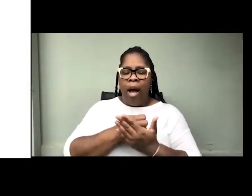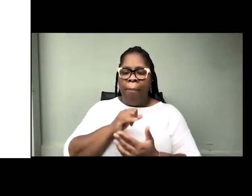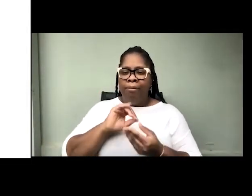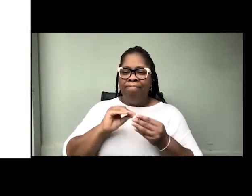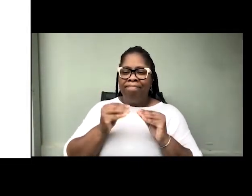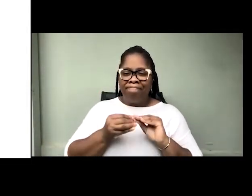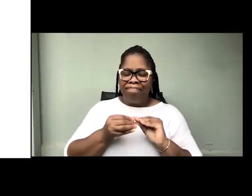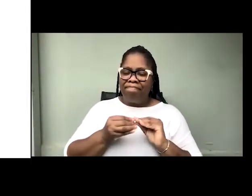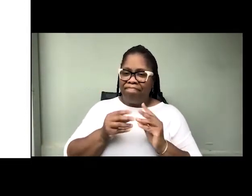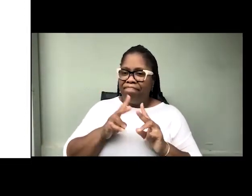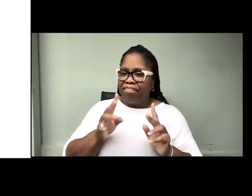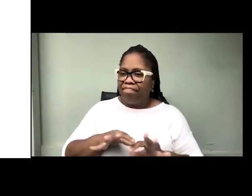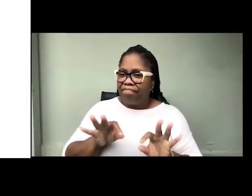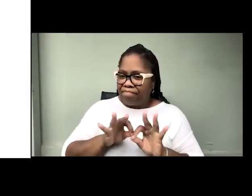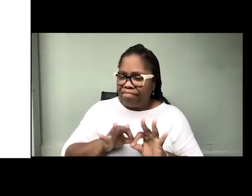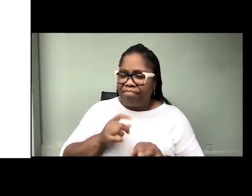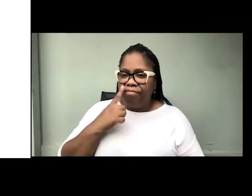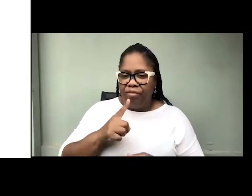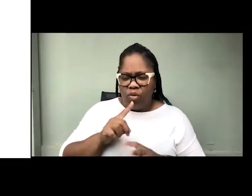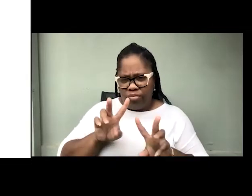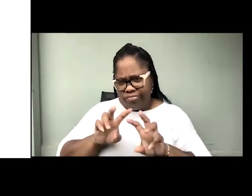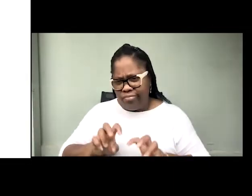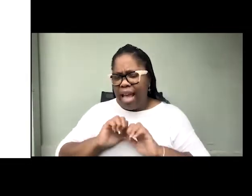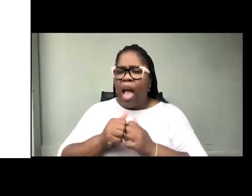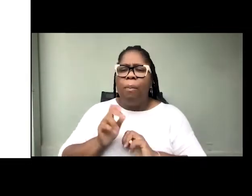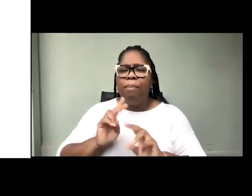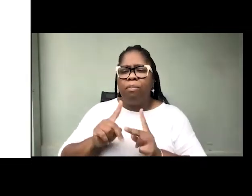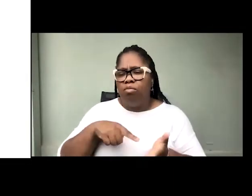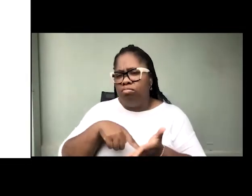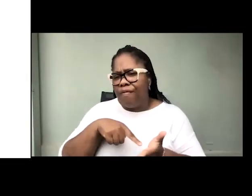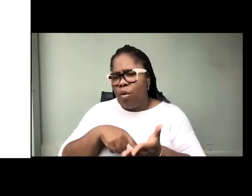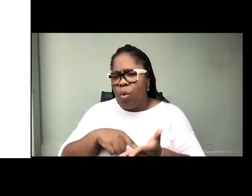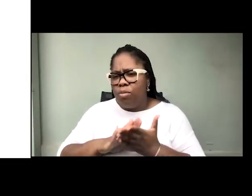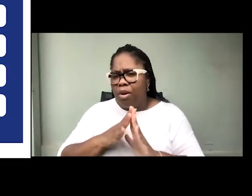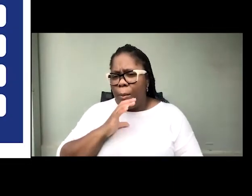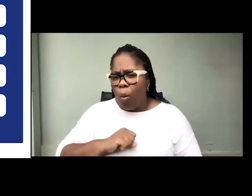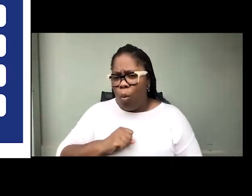really assessing how people are affording aging in California.